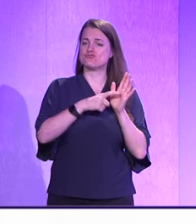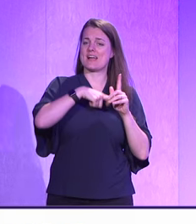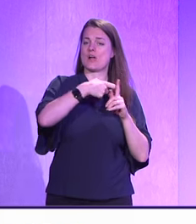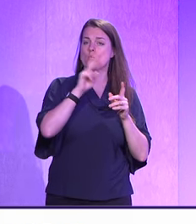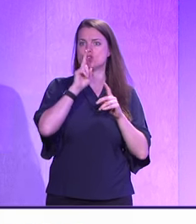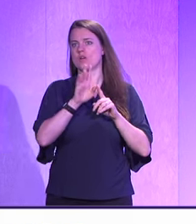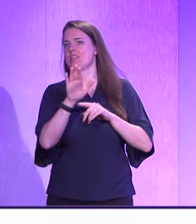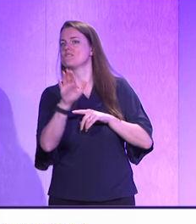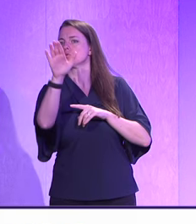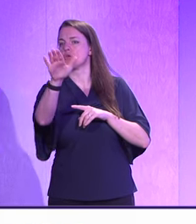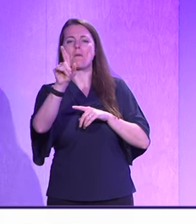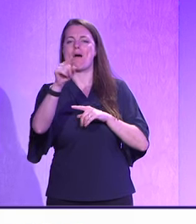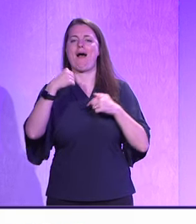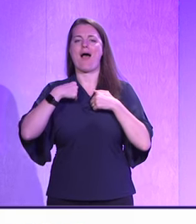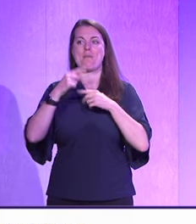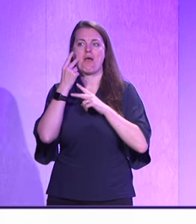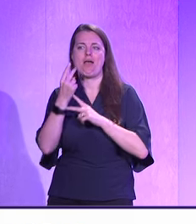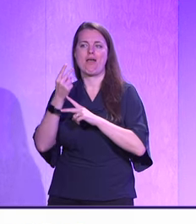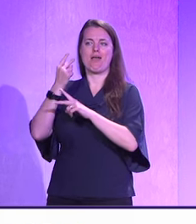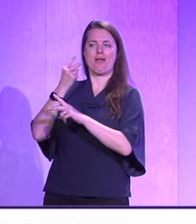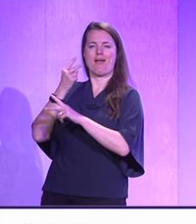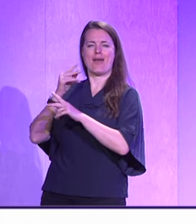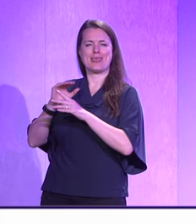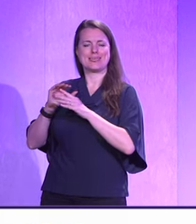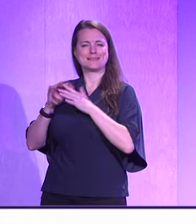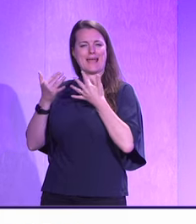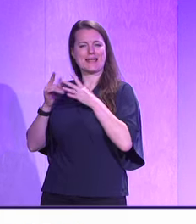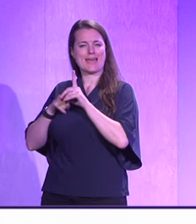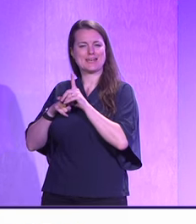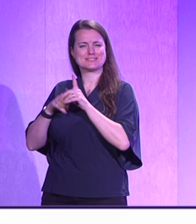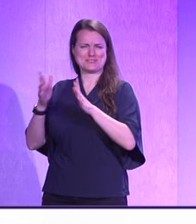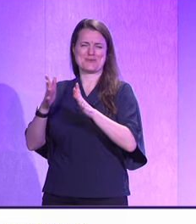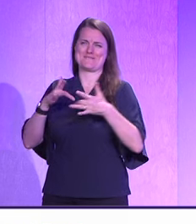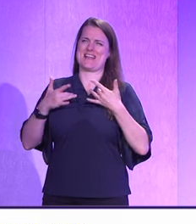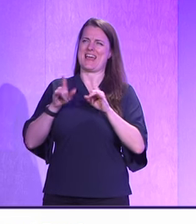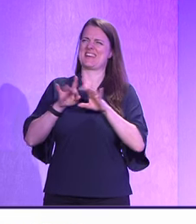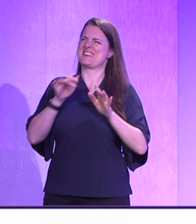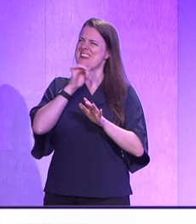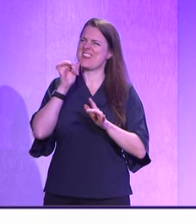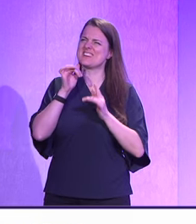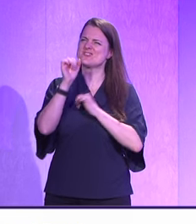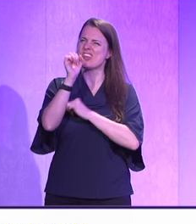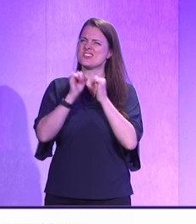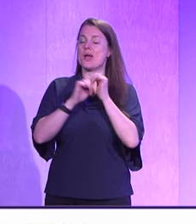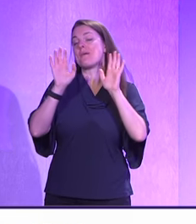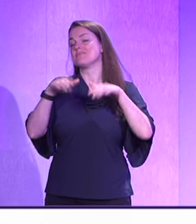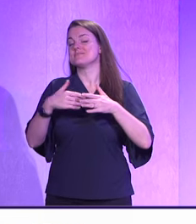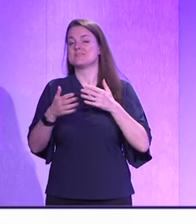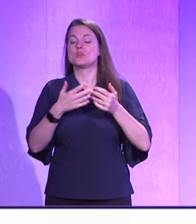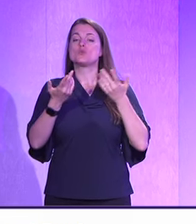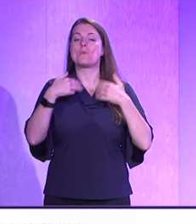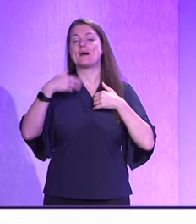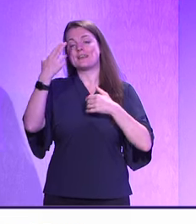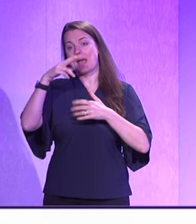and I'm kind of looking back at the last 10 years. So it's quite a nice bookend. I don't know whether that was deliberate, but anyway, that's what it feels like to me. So my name is